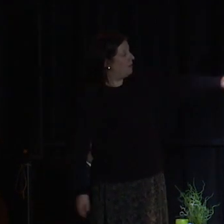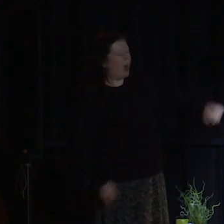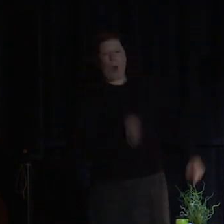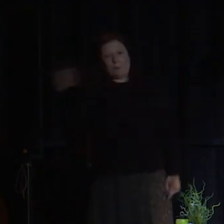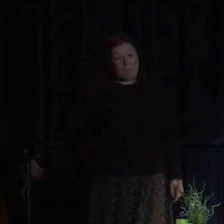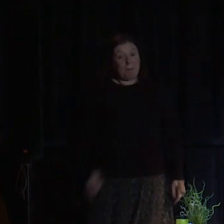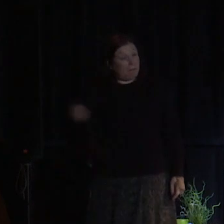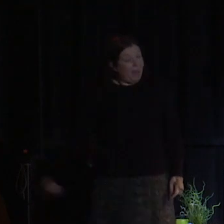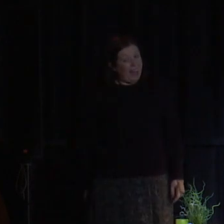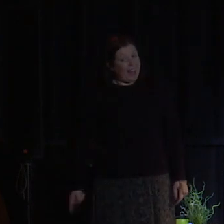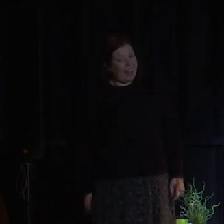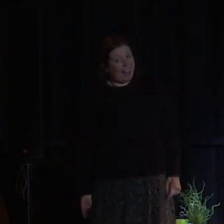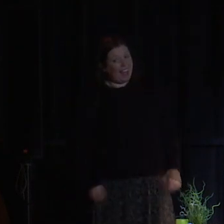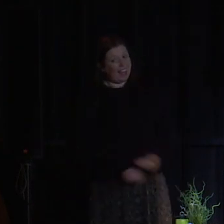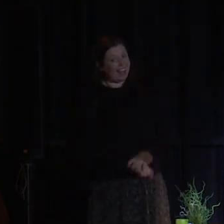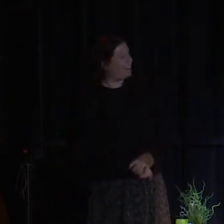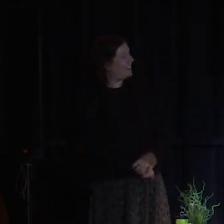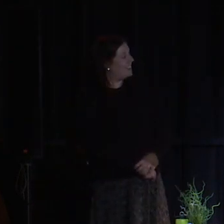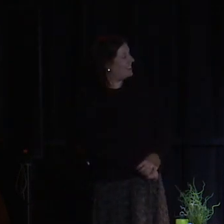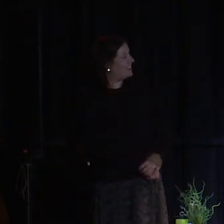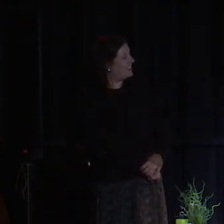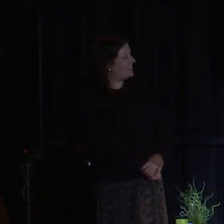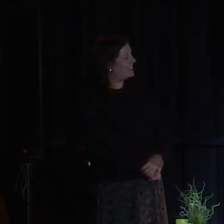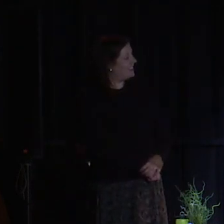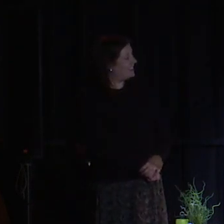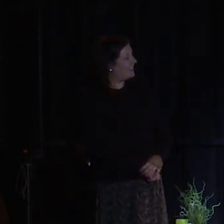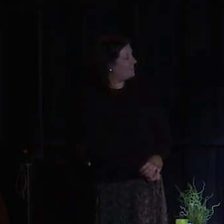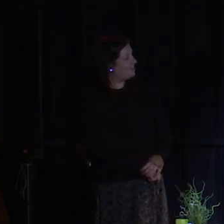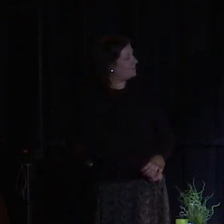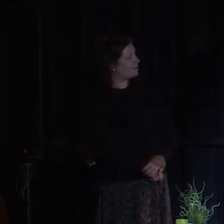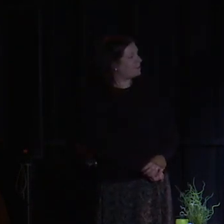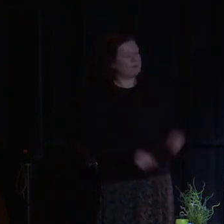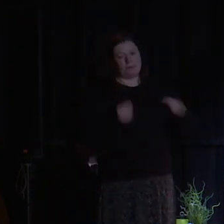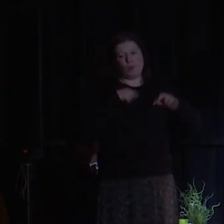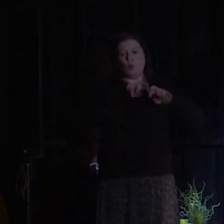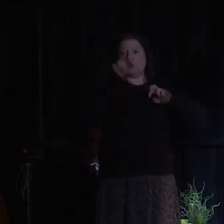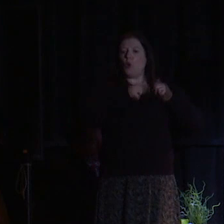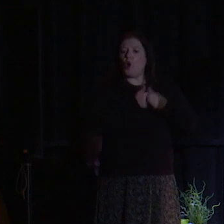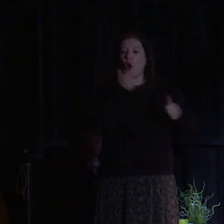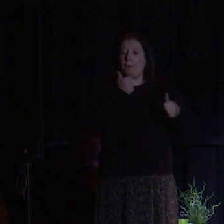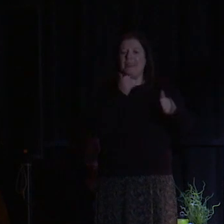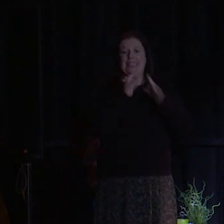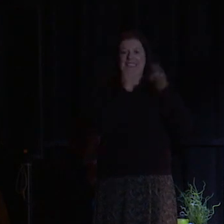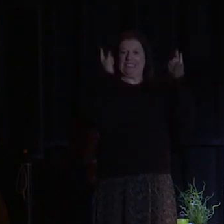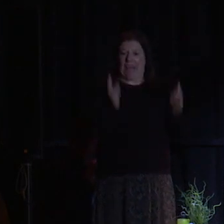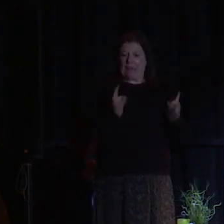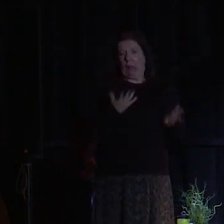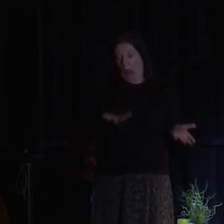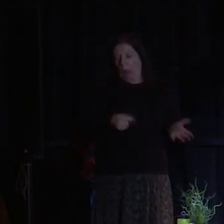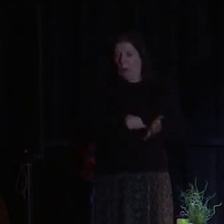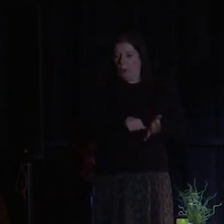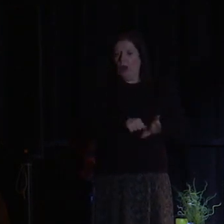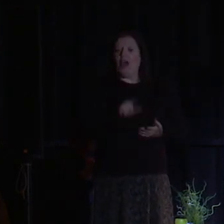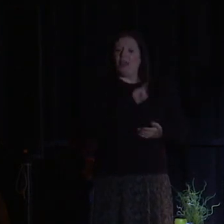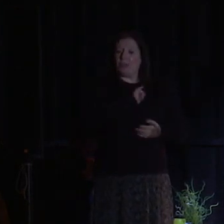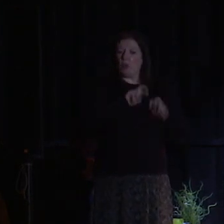Back one. Yeah. Thank you very much. So basically, we're very conscious of, as a touring company with a tent, we're very conscious of making things